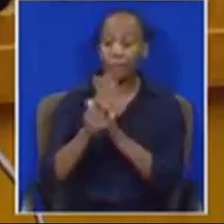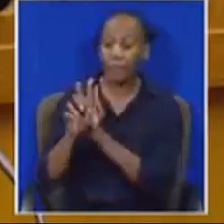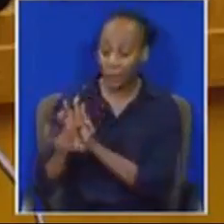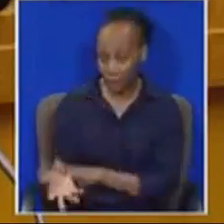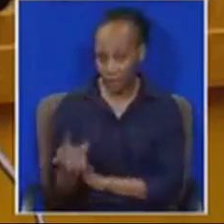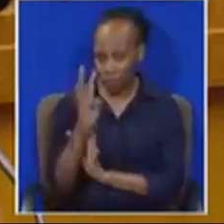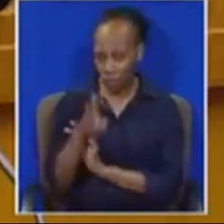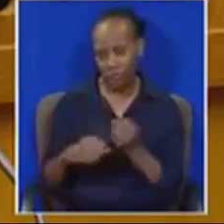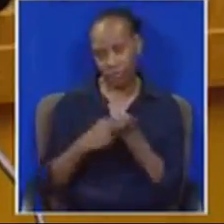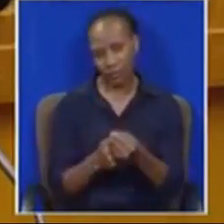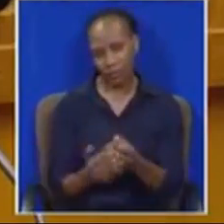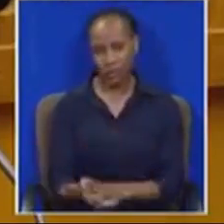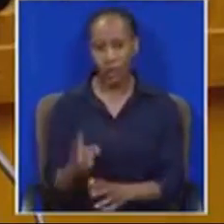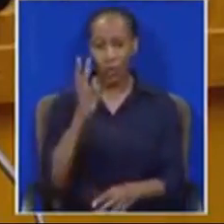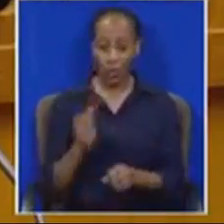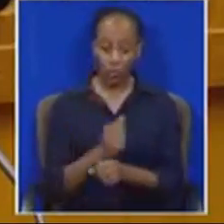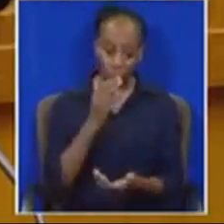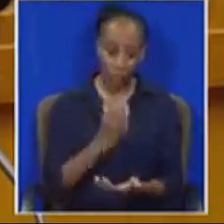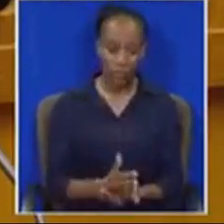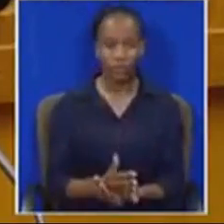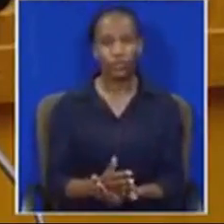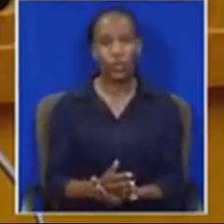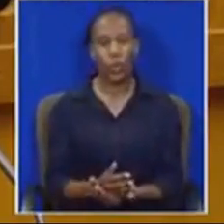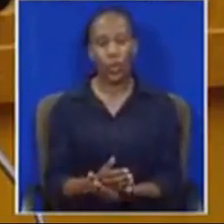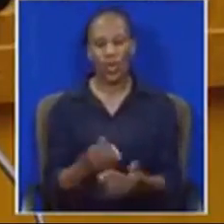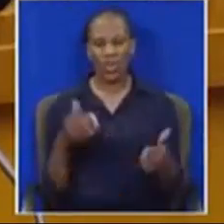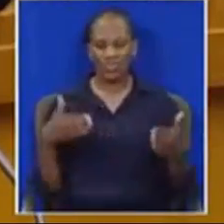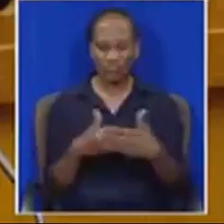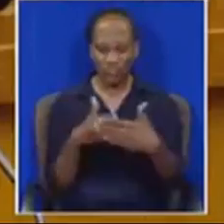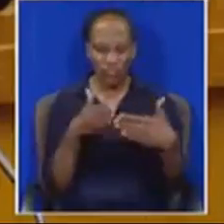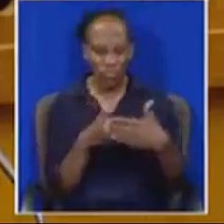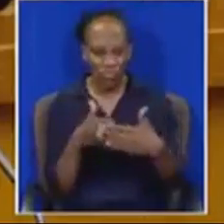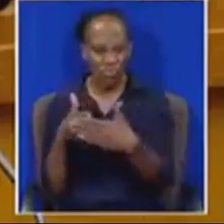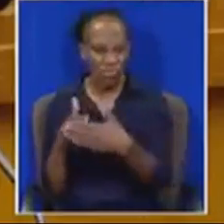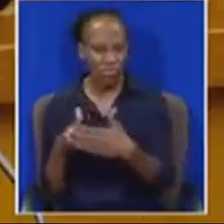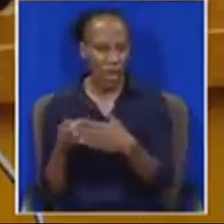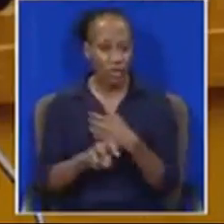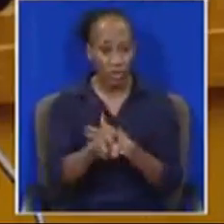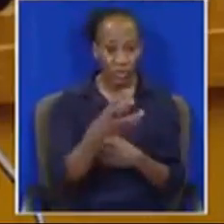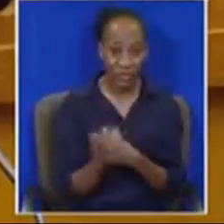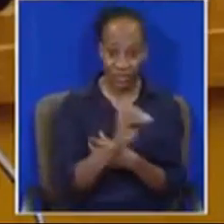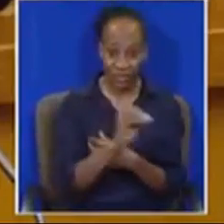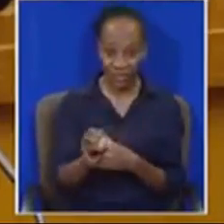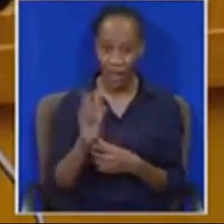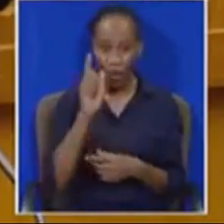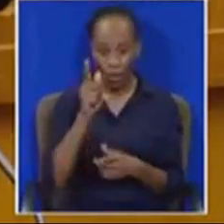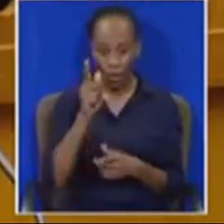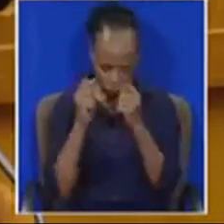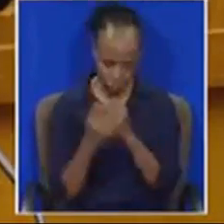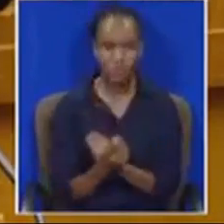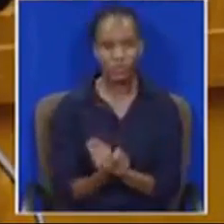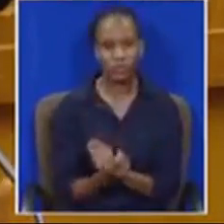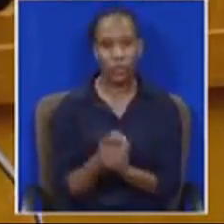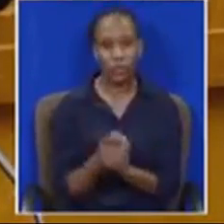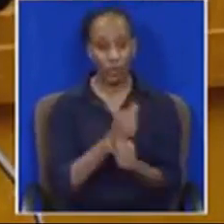further measures to reduce regulatory barriers and develop emerging tourism businesses.